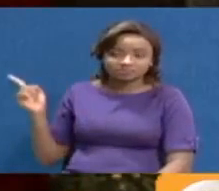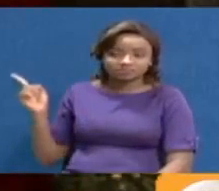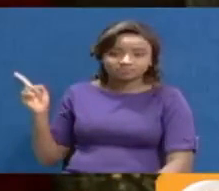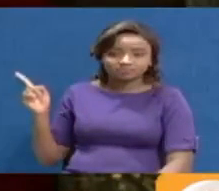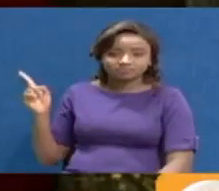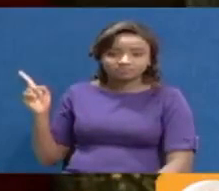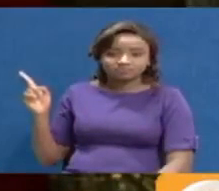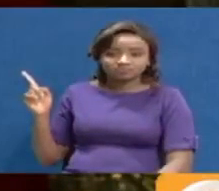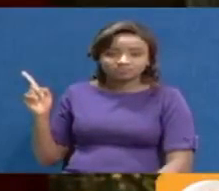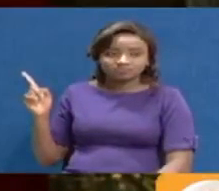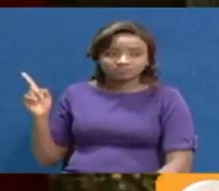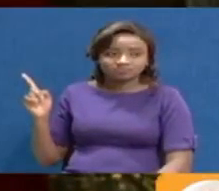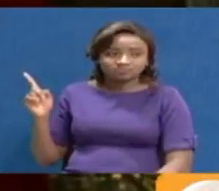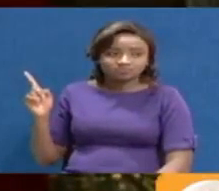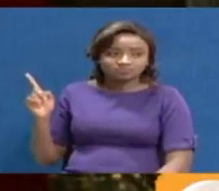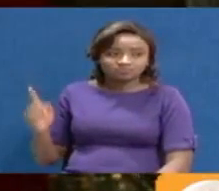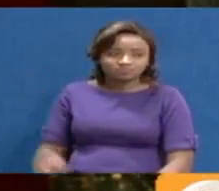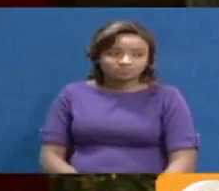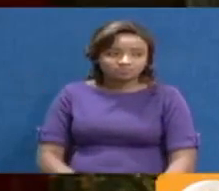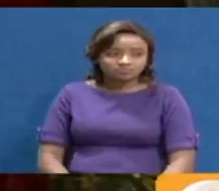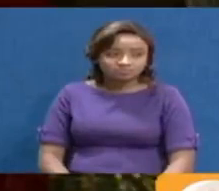additional deduction of